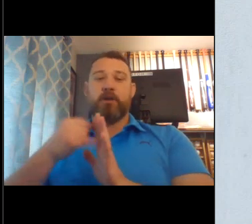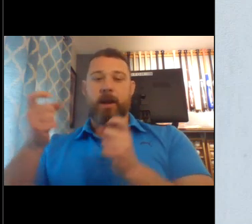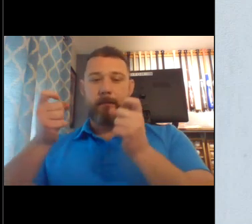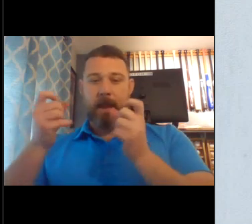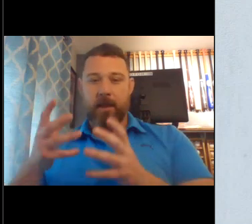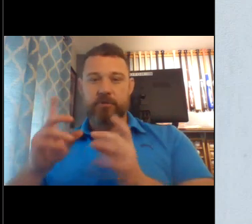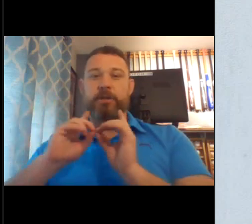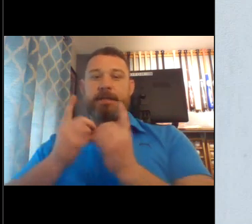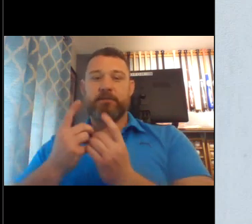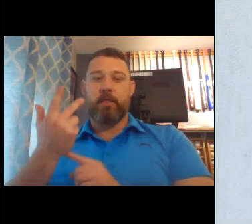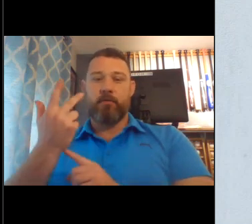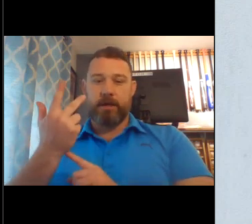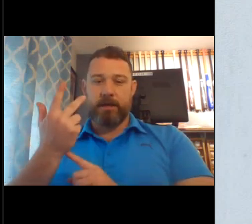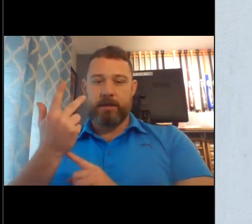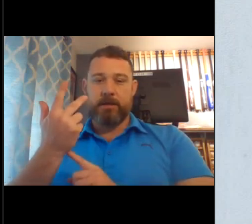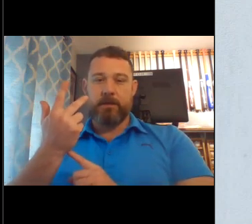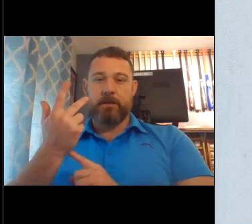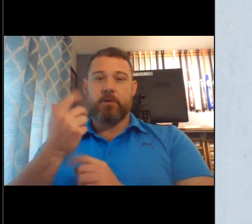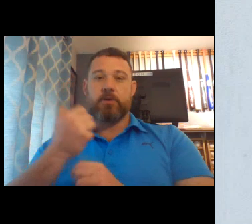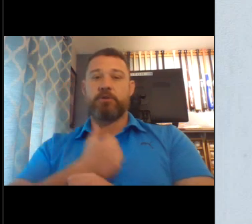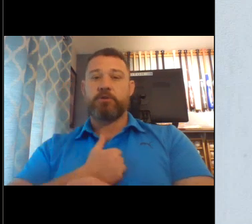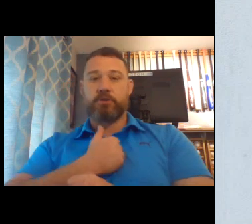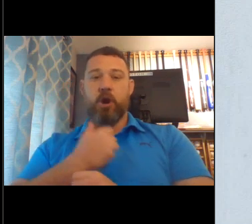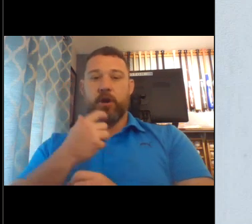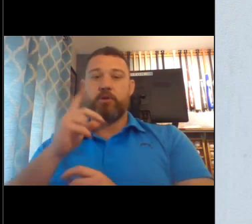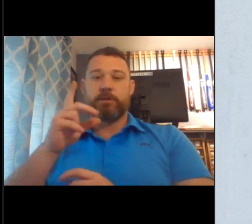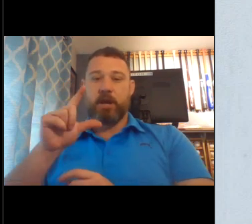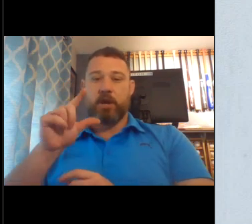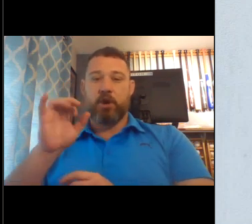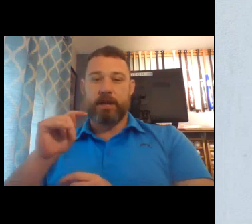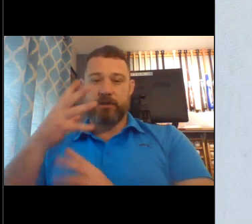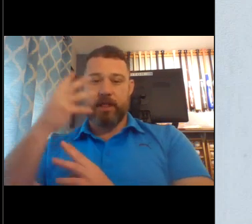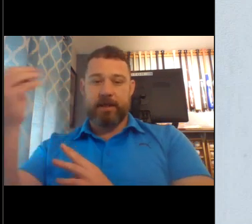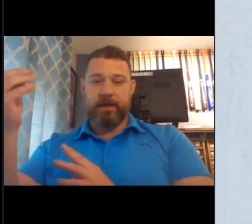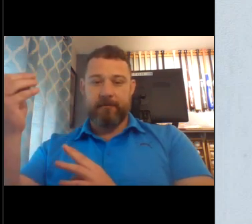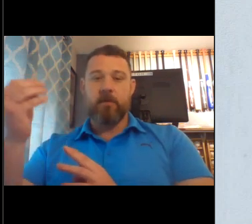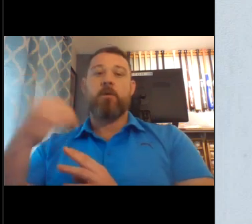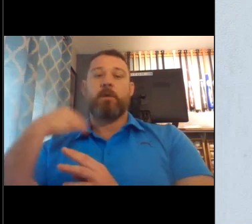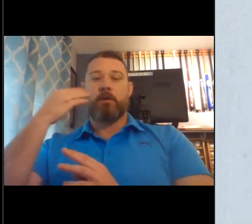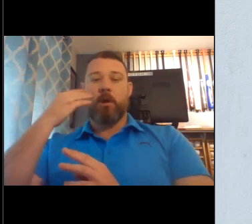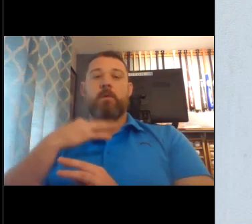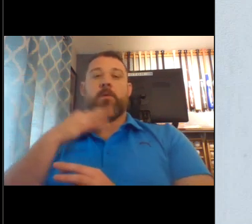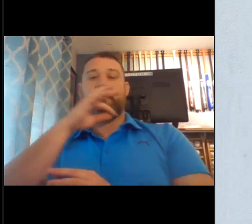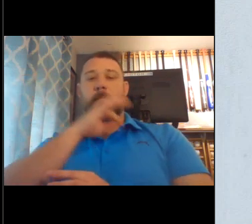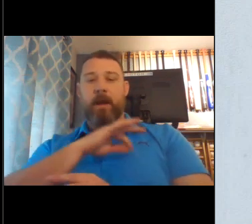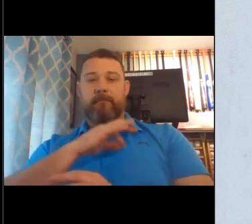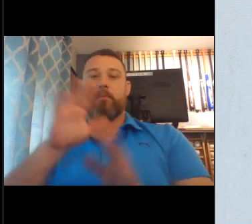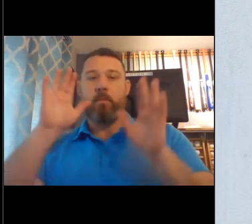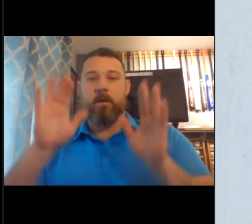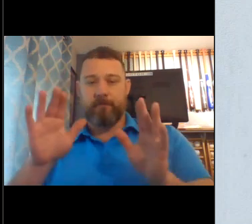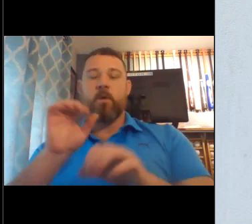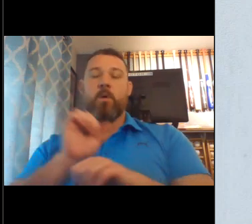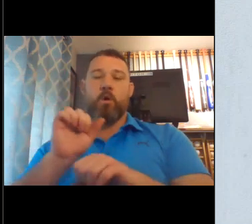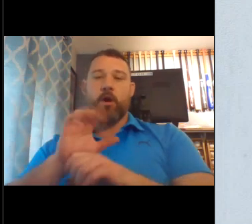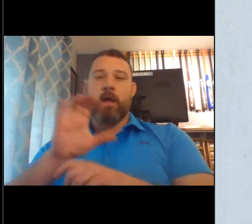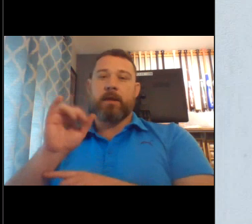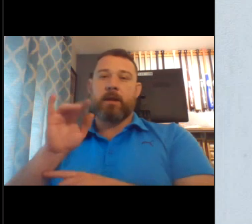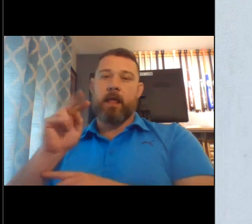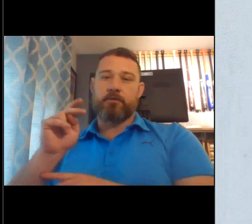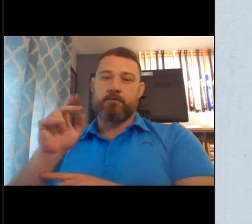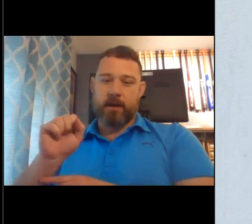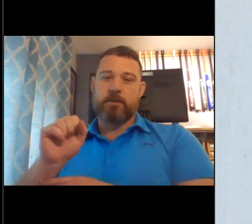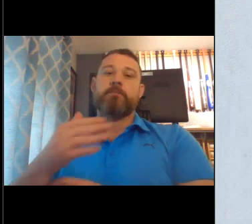3. While we're sorry to see Gurtej leave the Commission, we know we will benefit from his outstanding work at Caltrans. We wish him the best